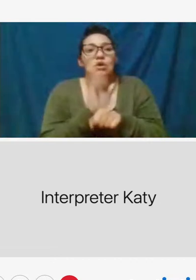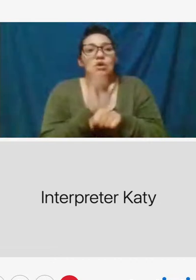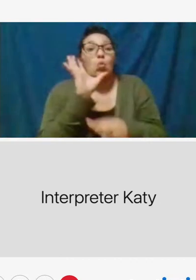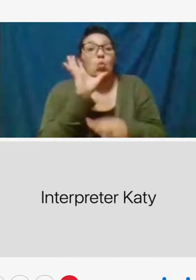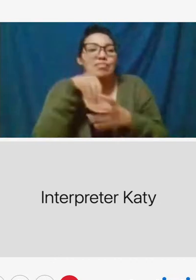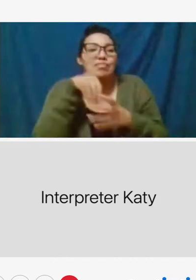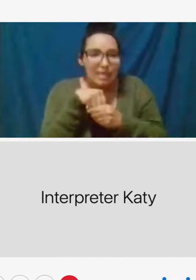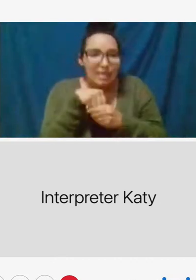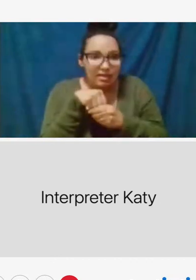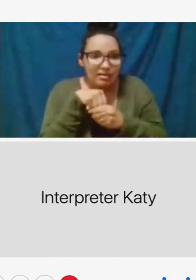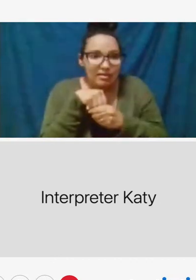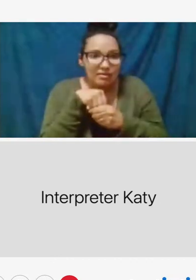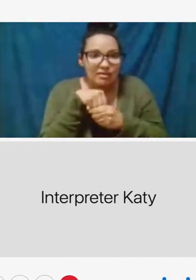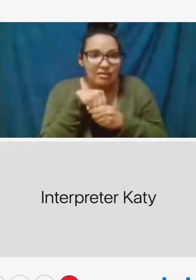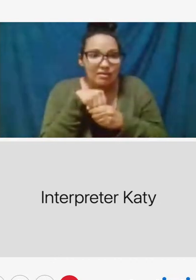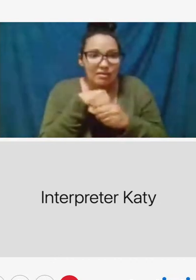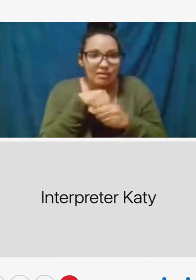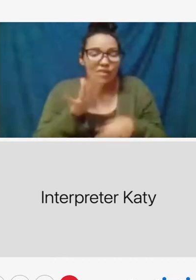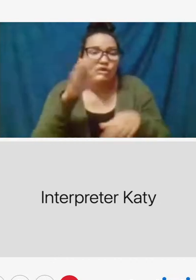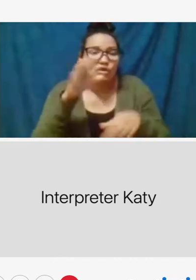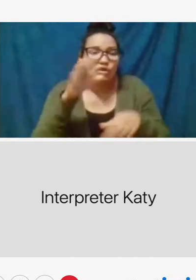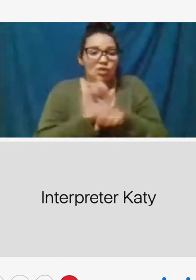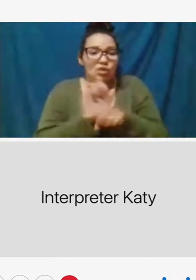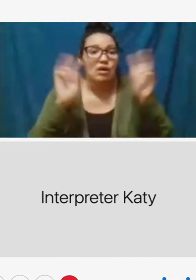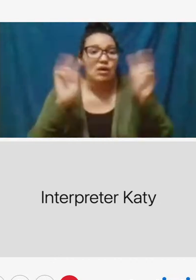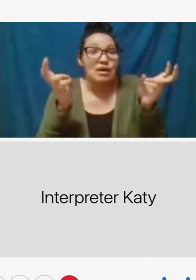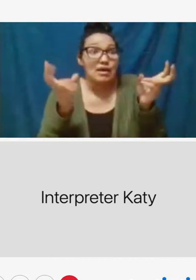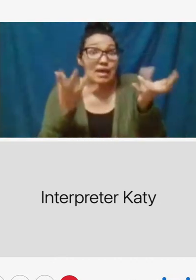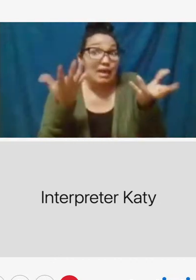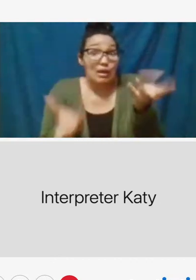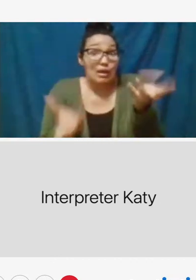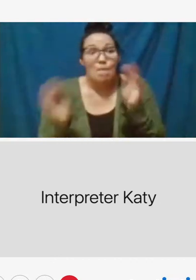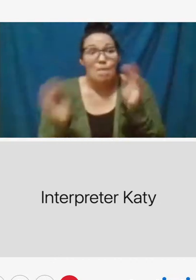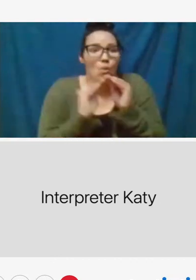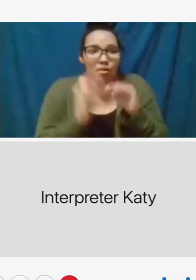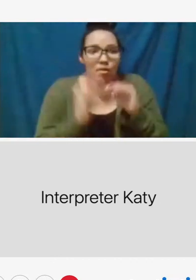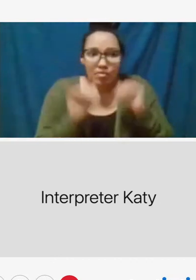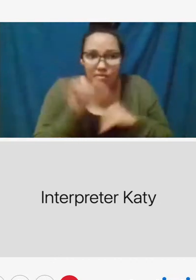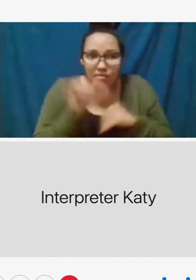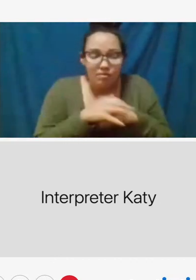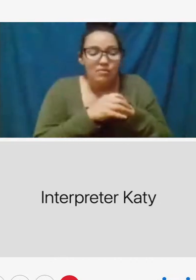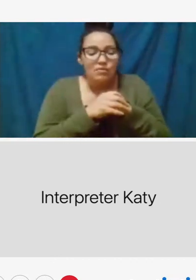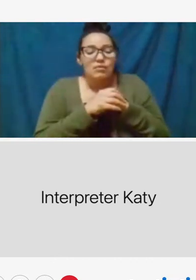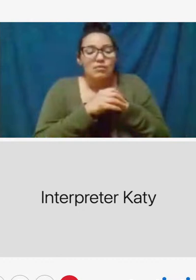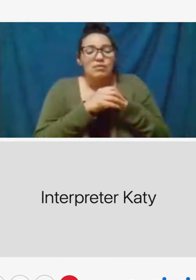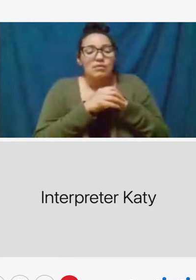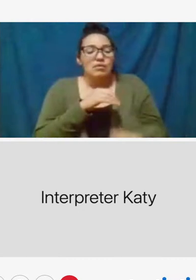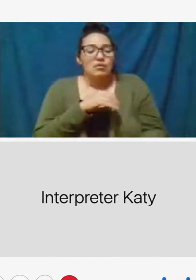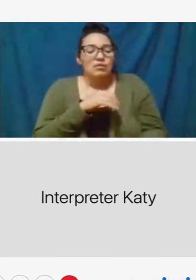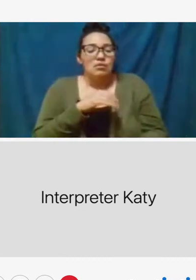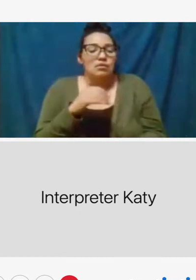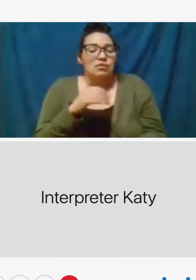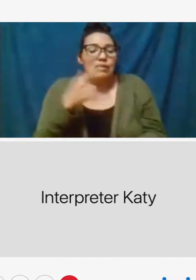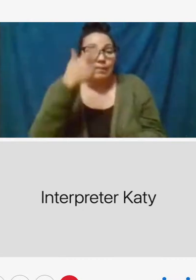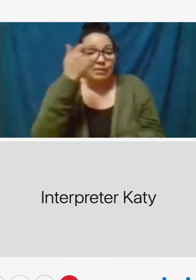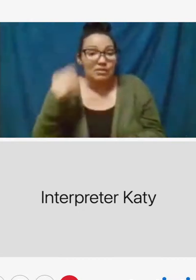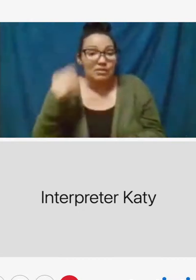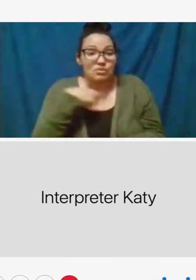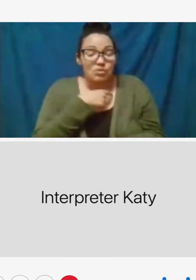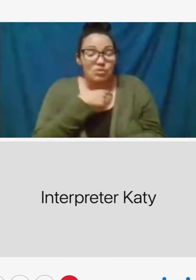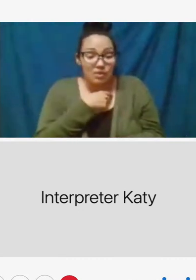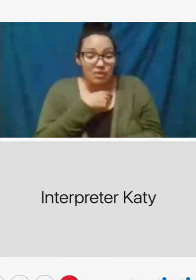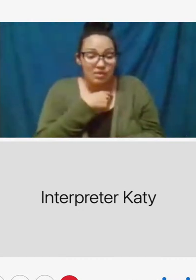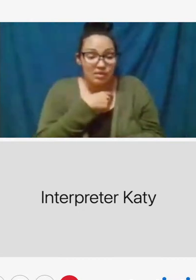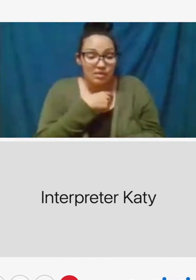duties and more and because now that we have a solid